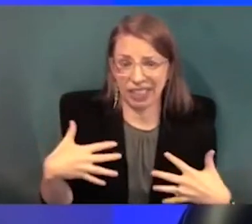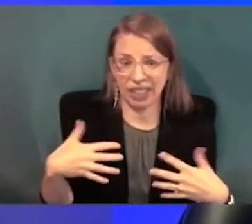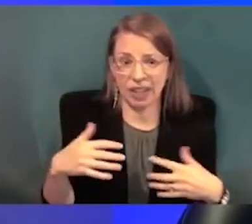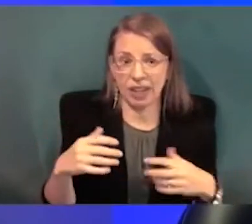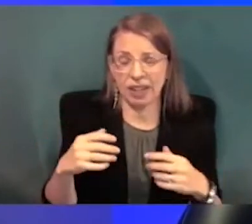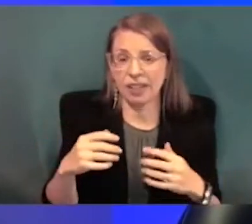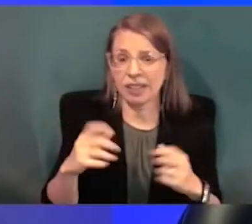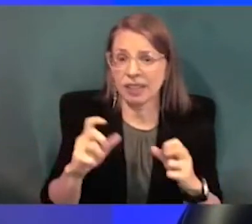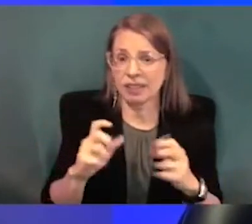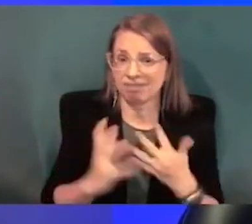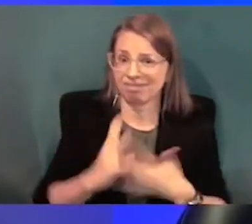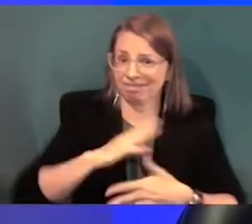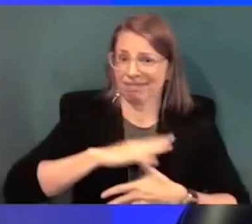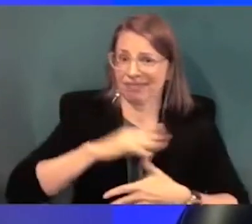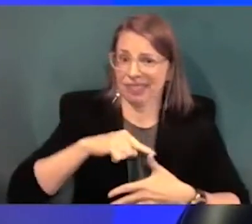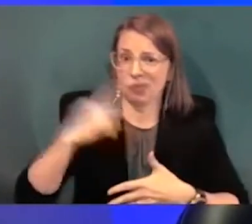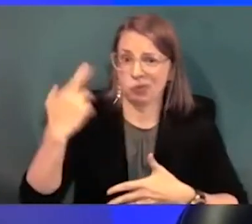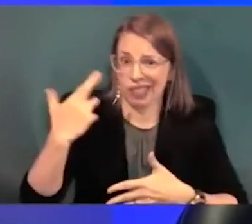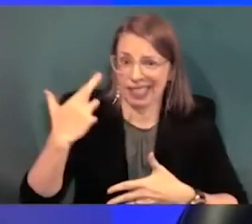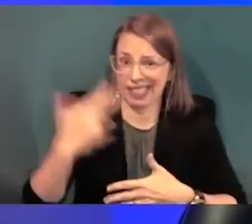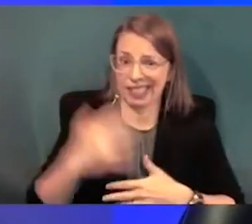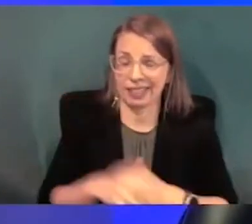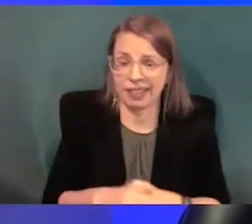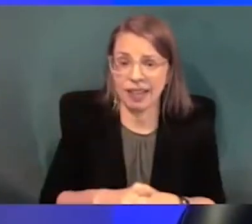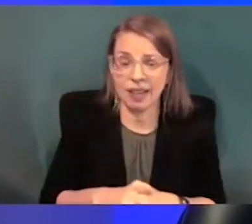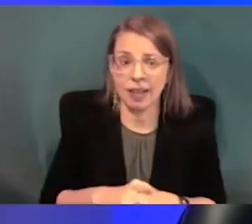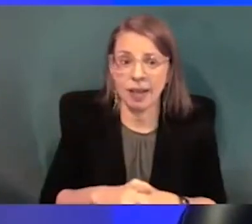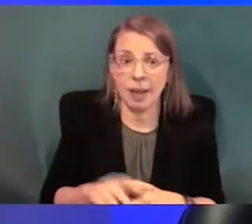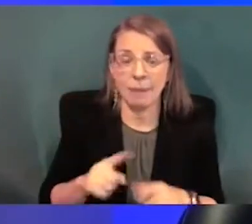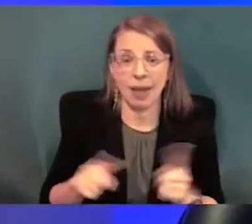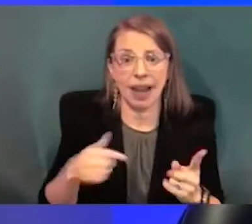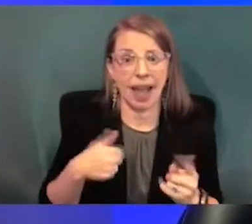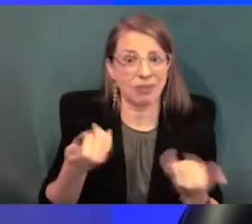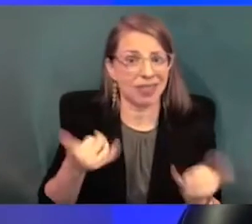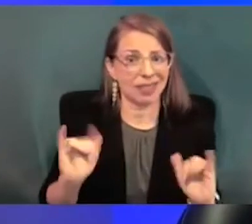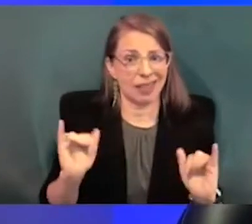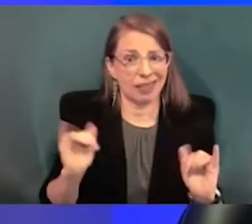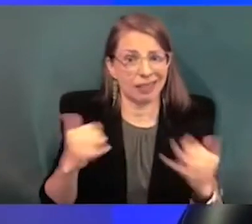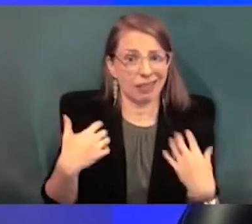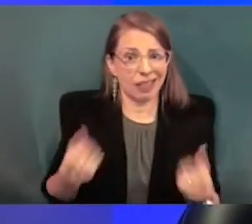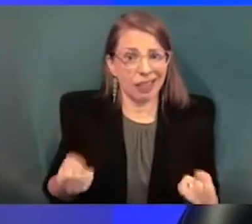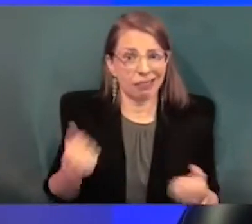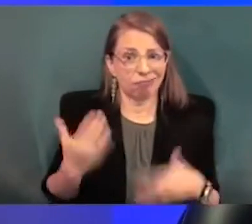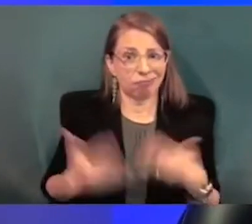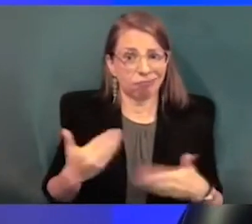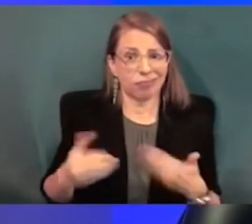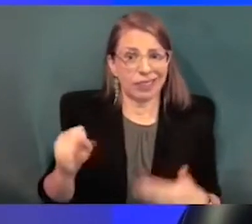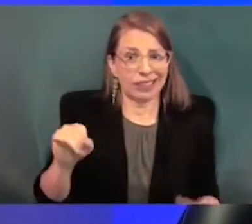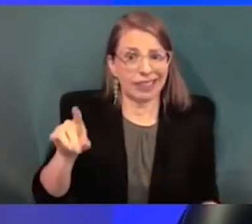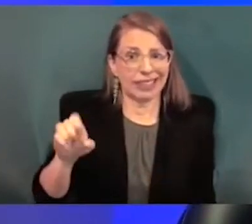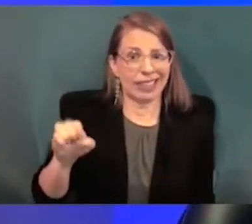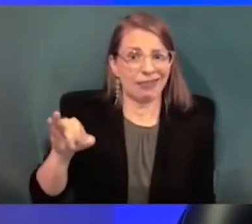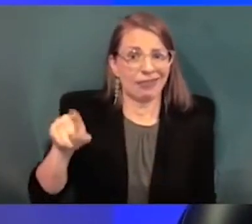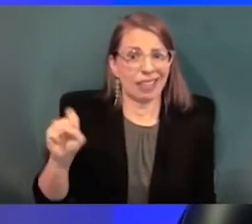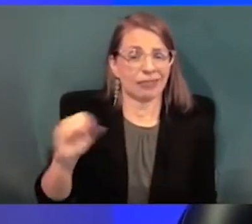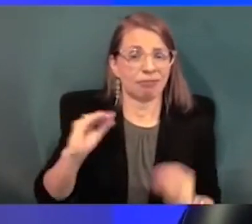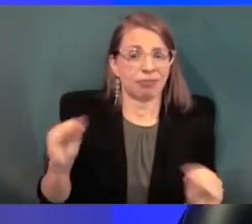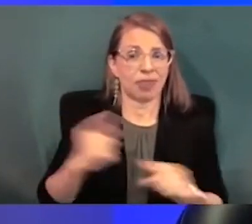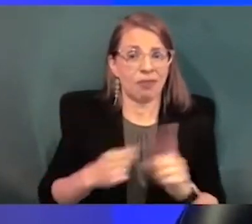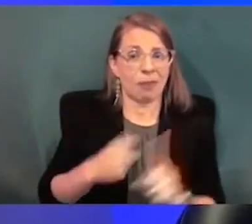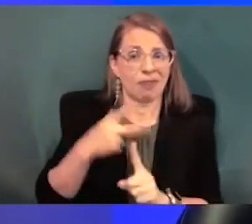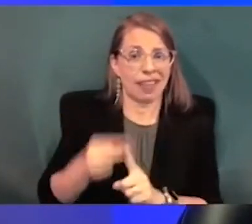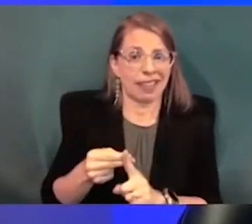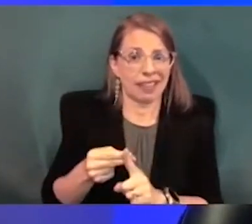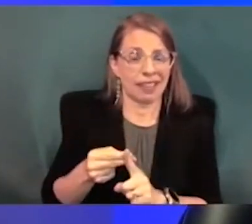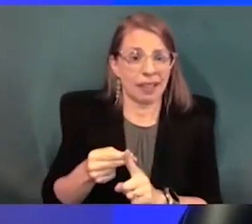thing, but you know, I'm still upright. I've not had any side effects from the vaccine. My